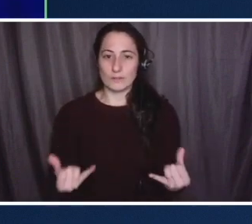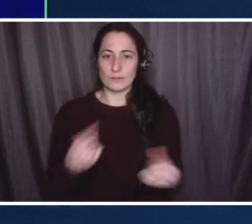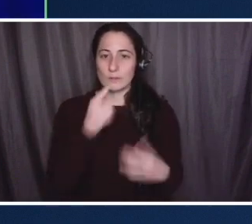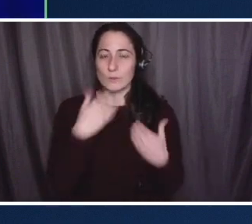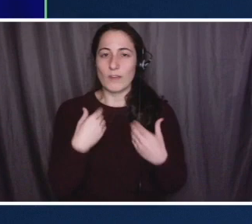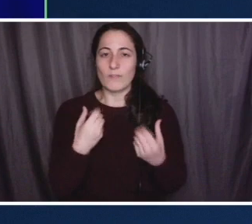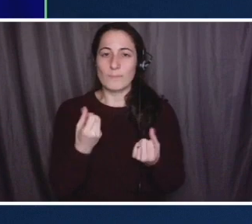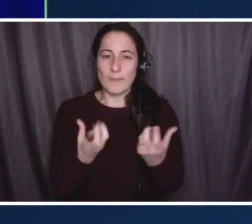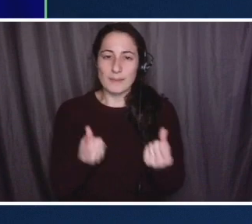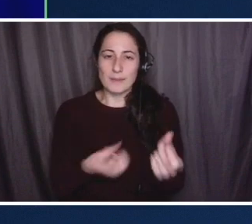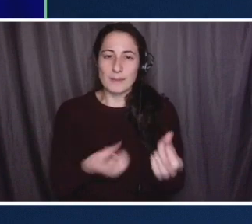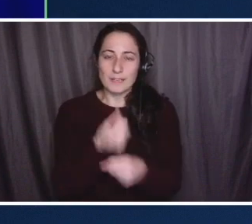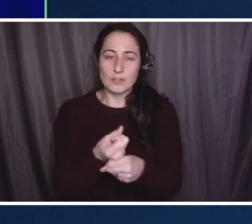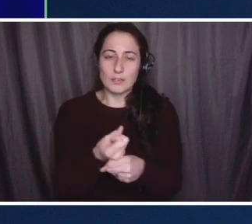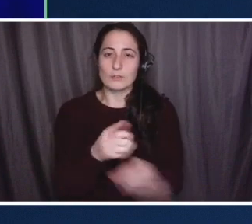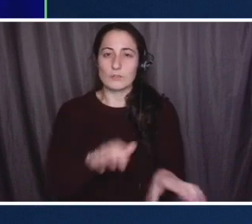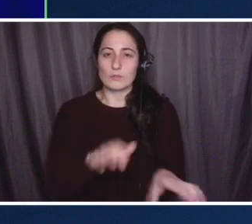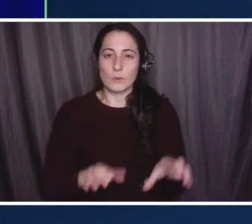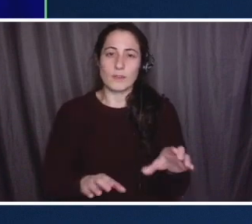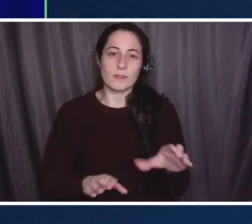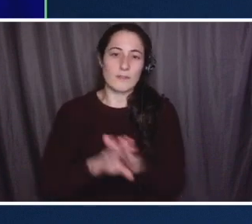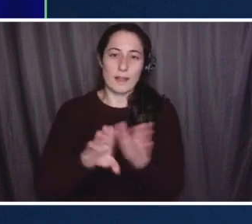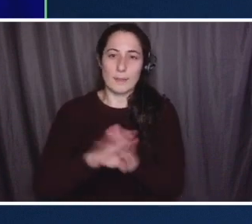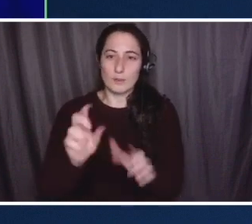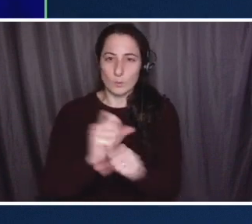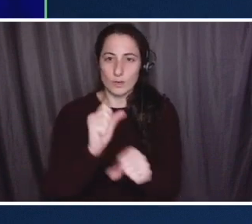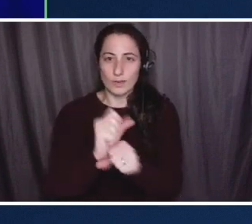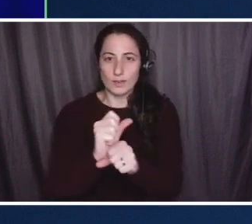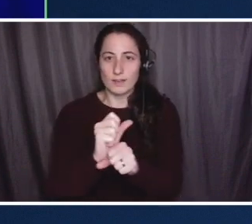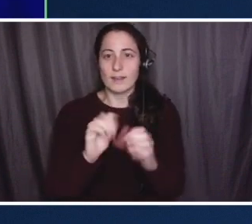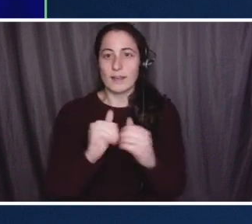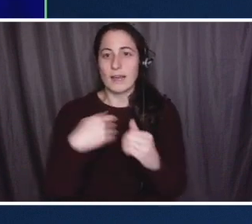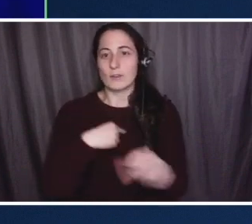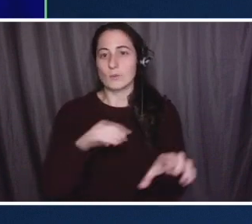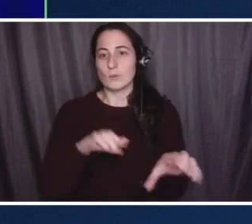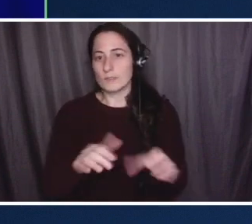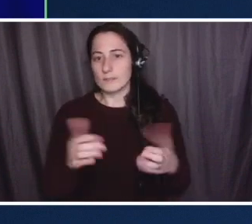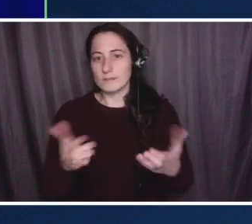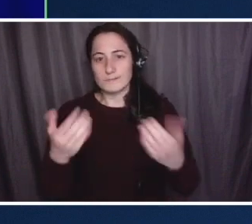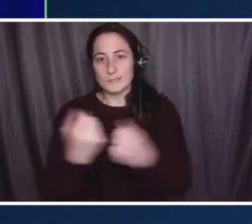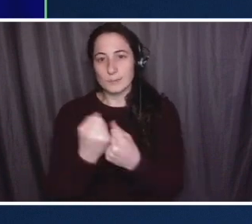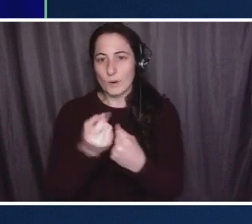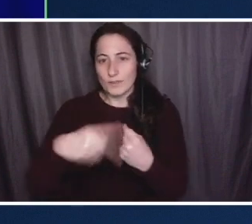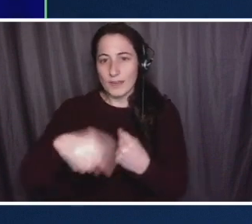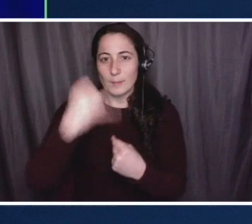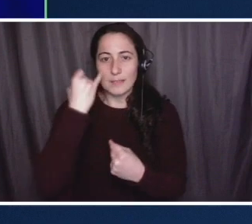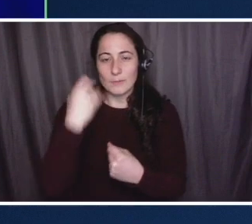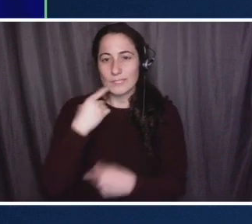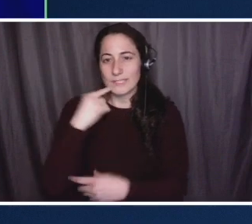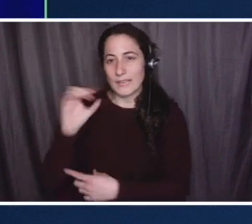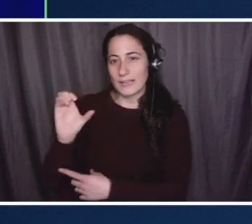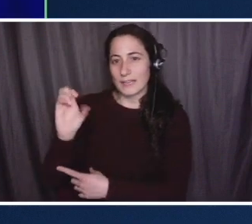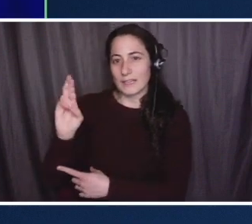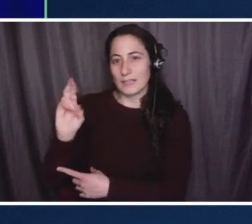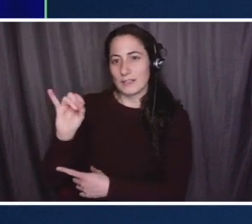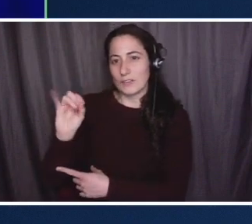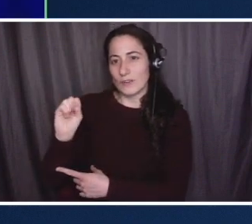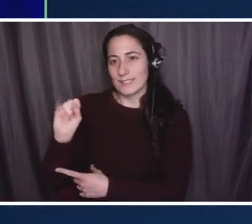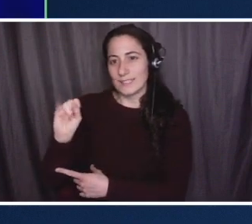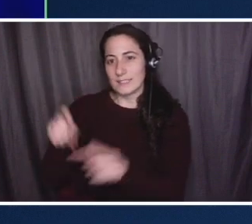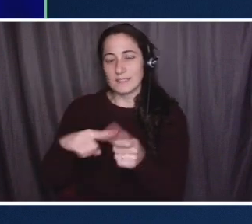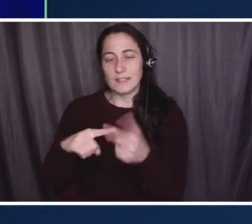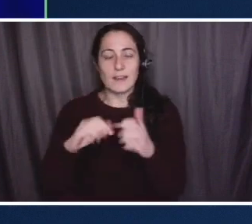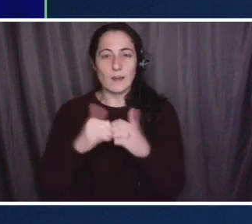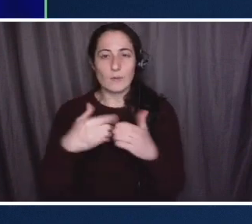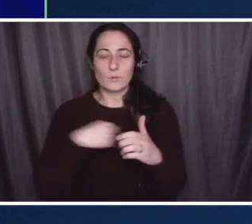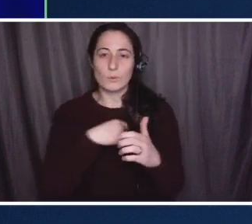doing development work. How do we put that into action to support people? If we say this is a crisis, then let's all be creative and let's think about what's the role we have. How